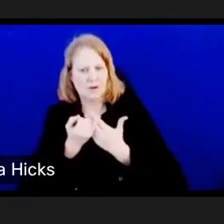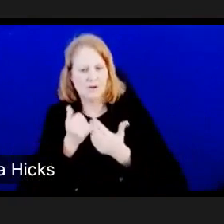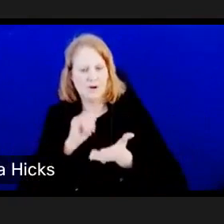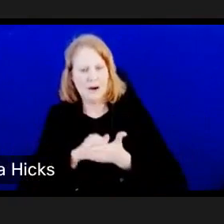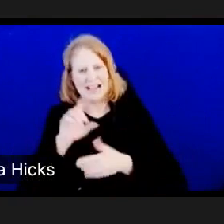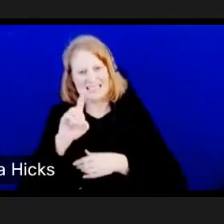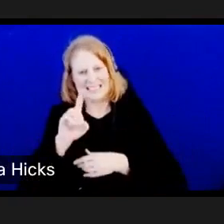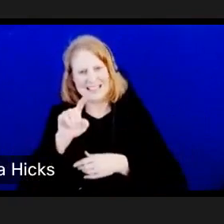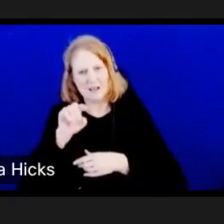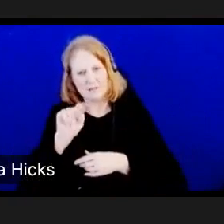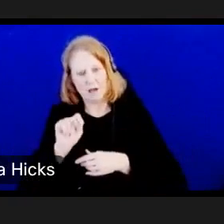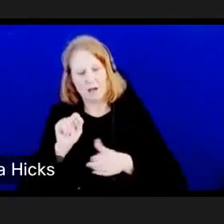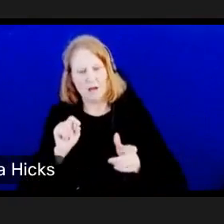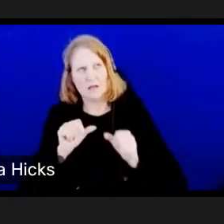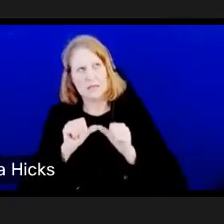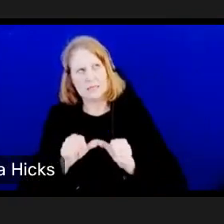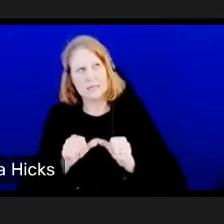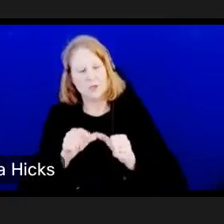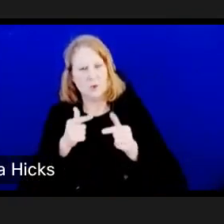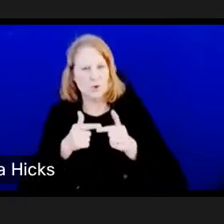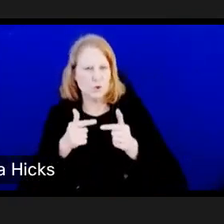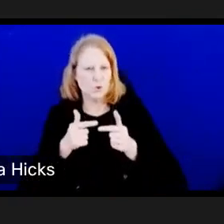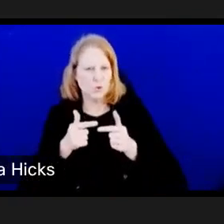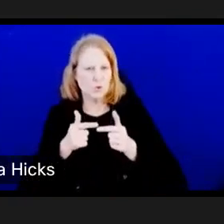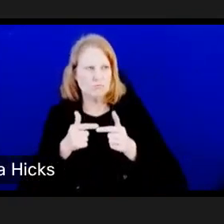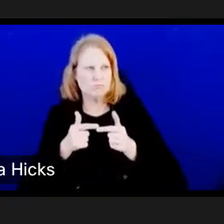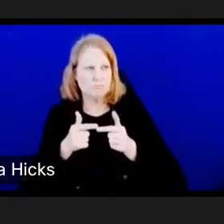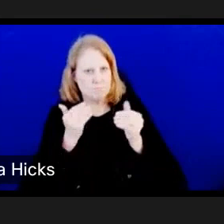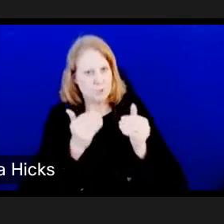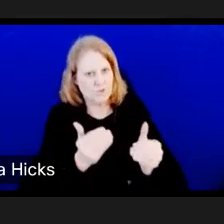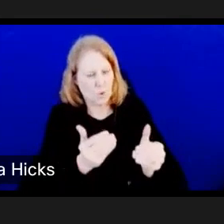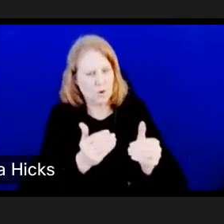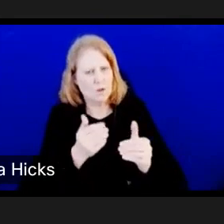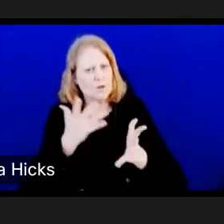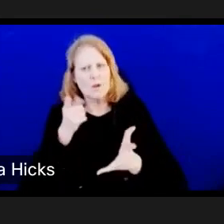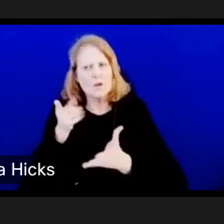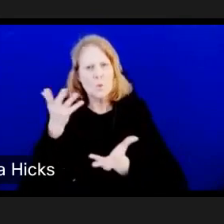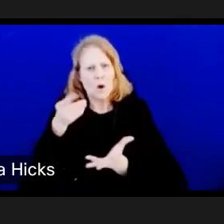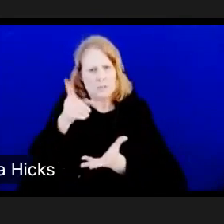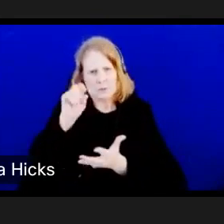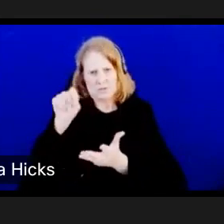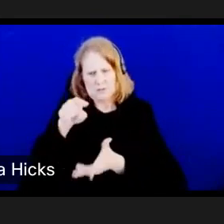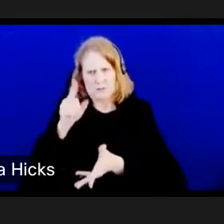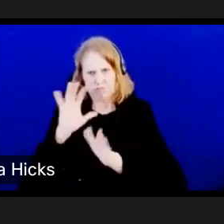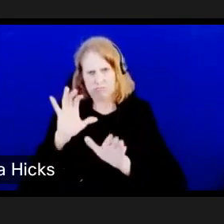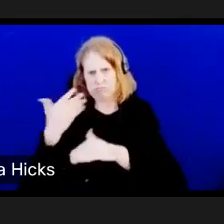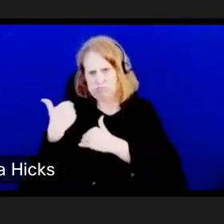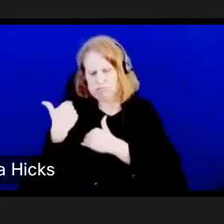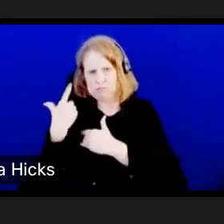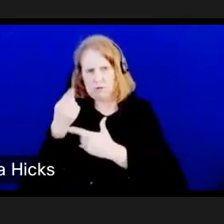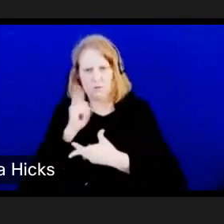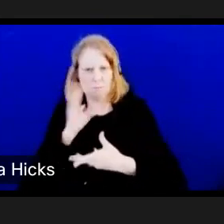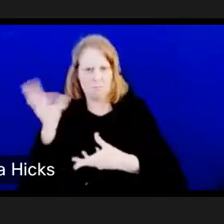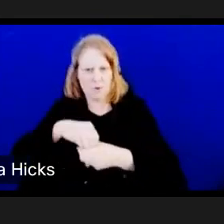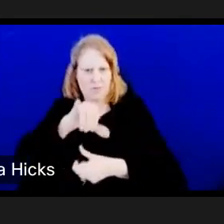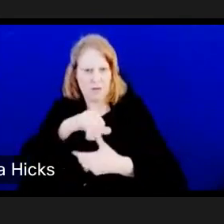forward. And I just want to know why that's the case and what's being done to fix that part of the process. And if DDOT has any sort of